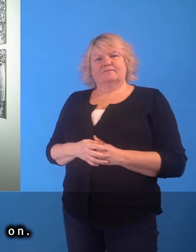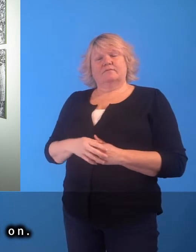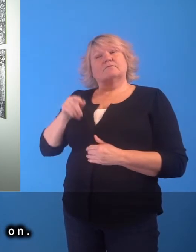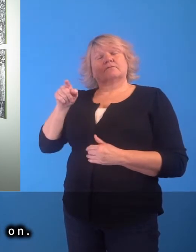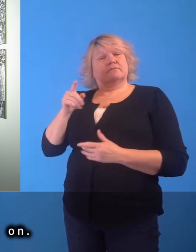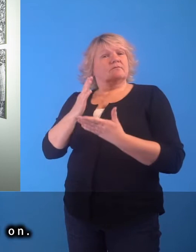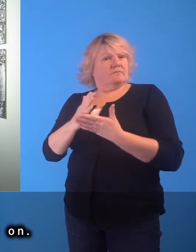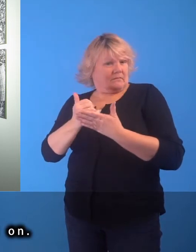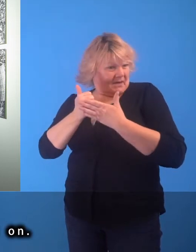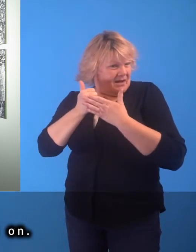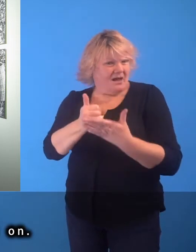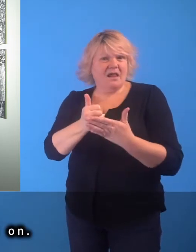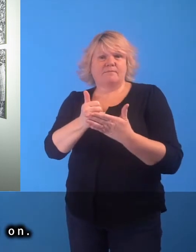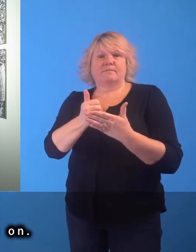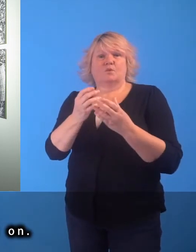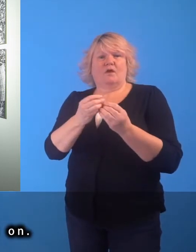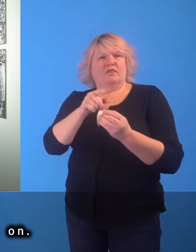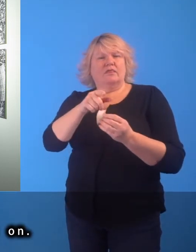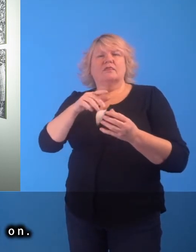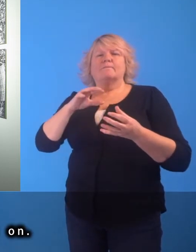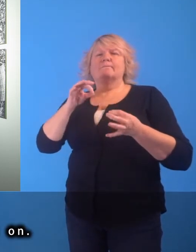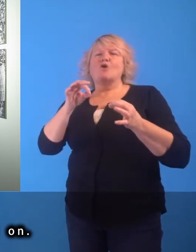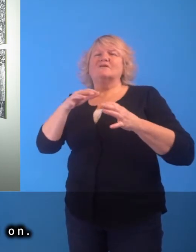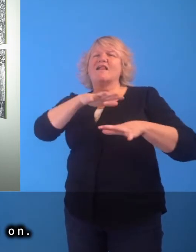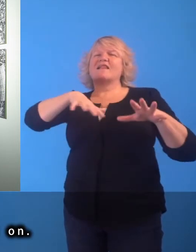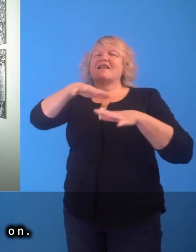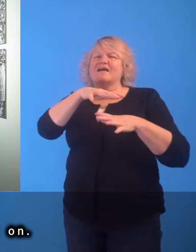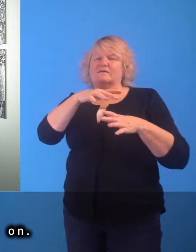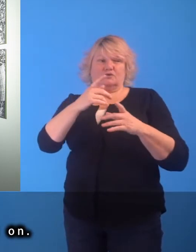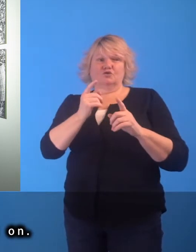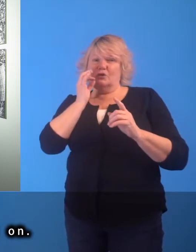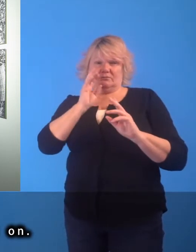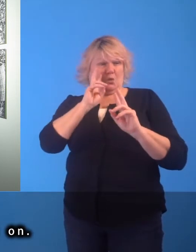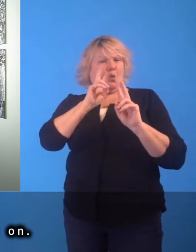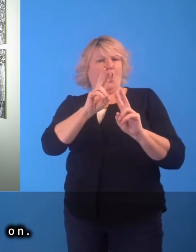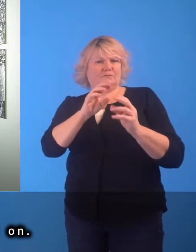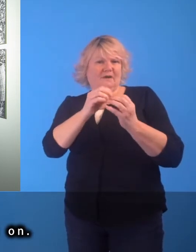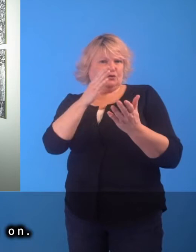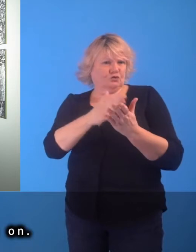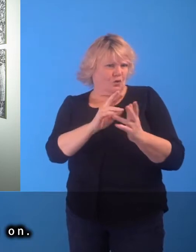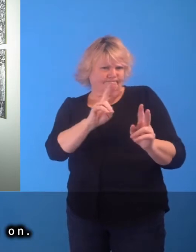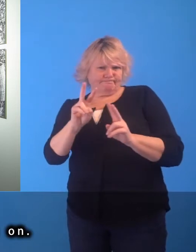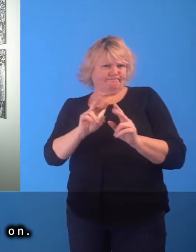physically assisting with the modelling session or just looking on.